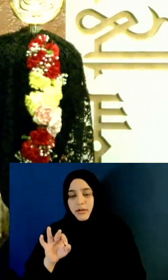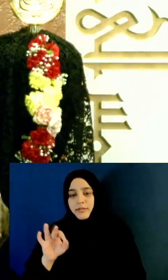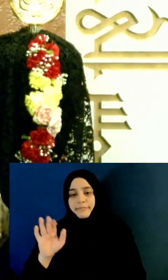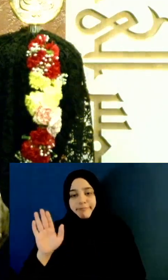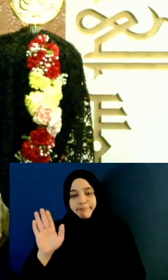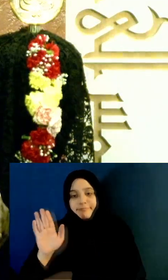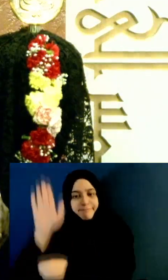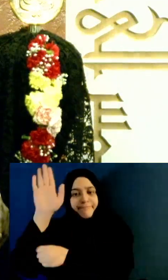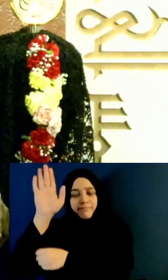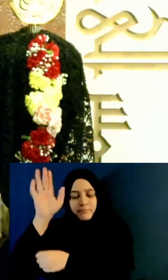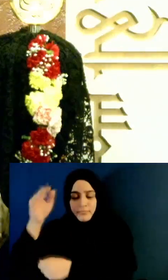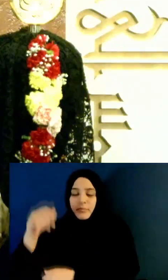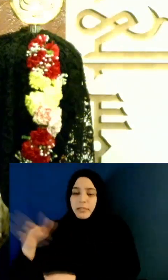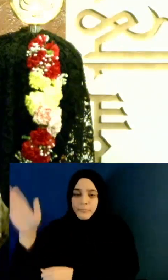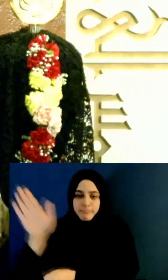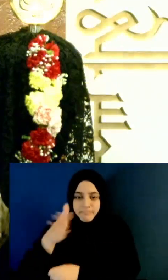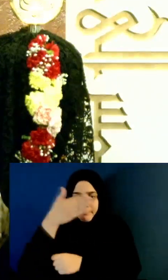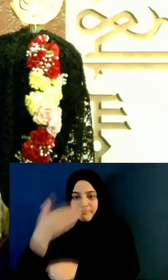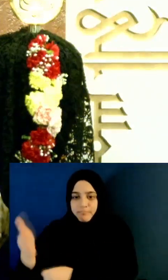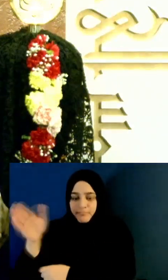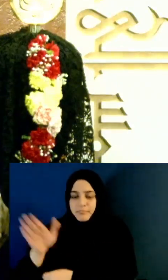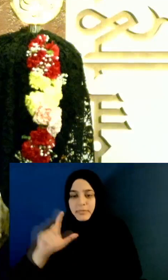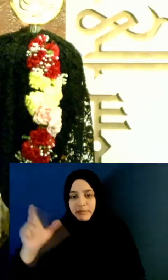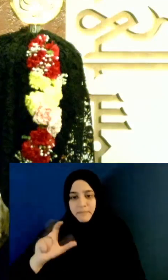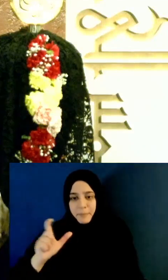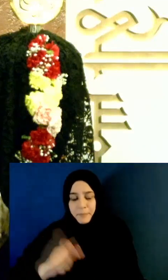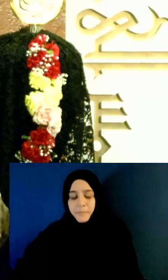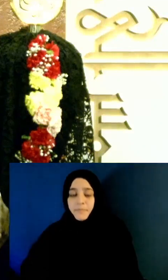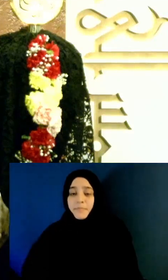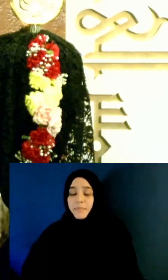It is the night of Tawassul.